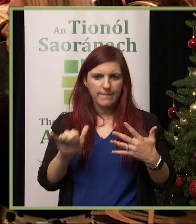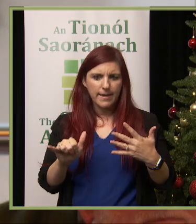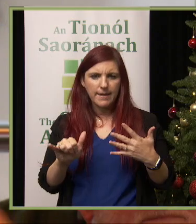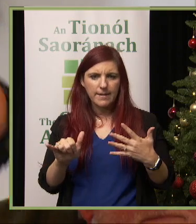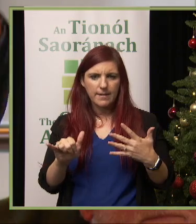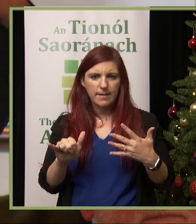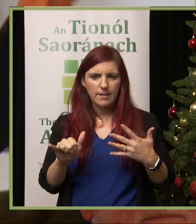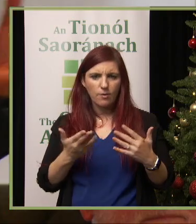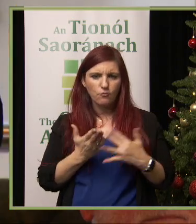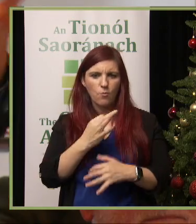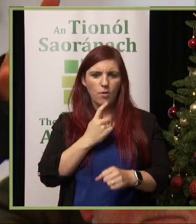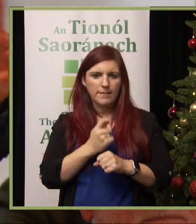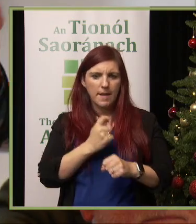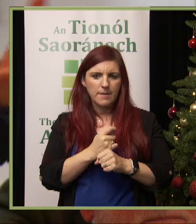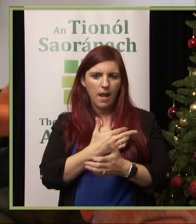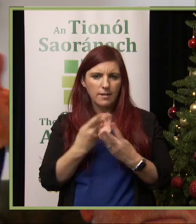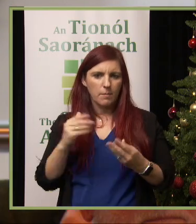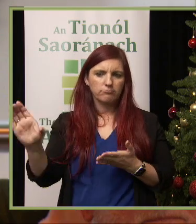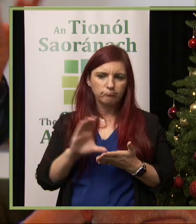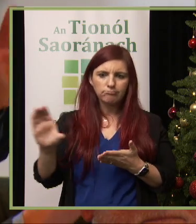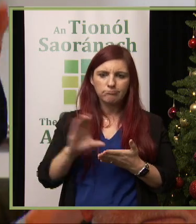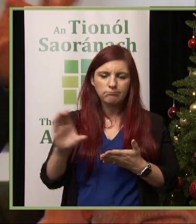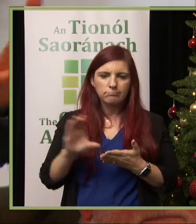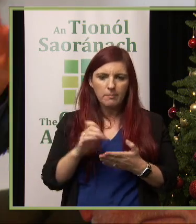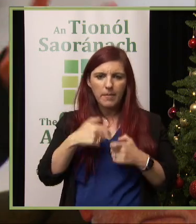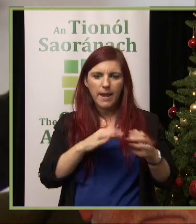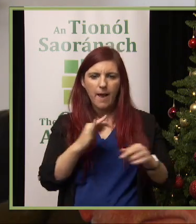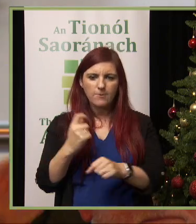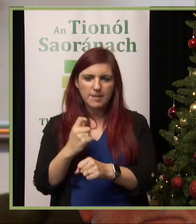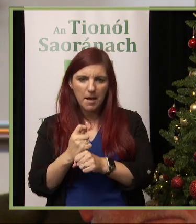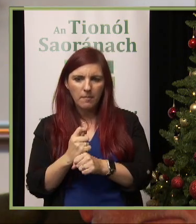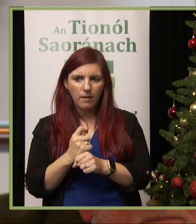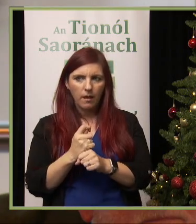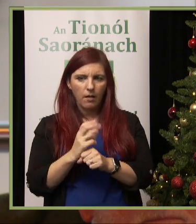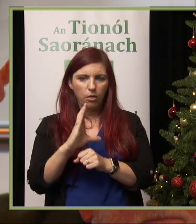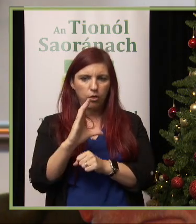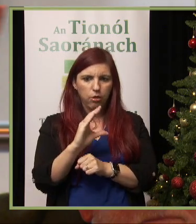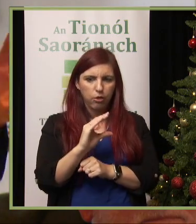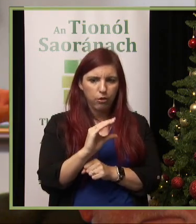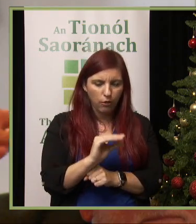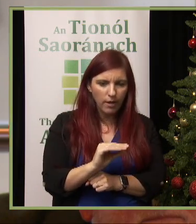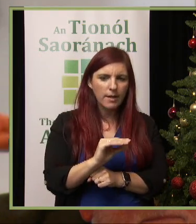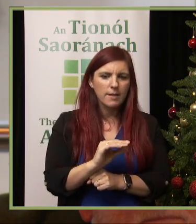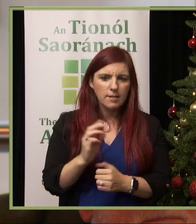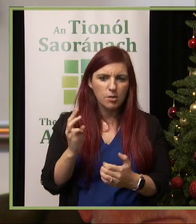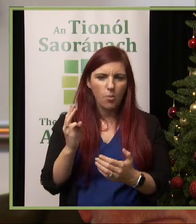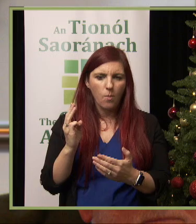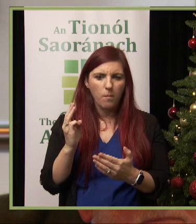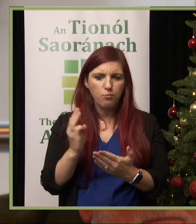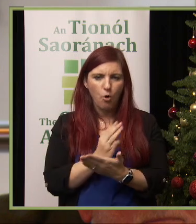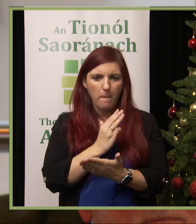the good times, a lot of money can go to it, but of course after a while it diminishes. So proportional ring